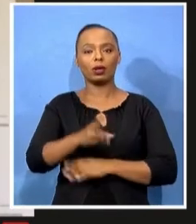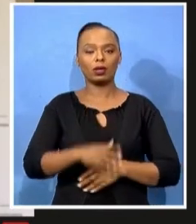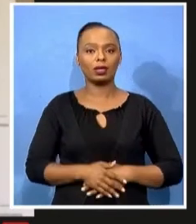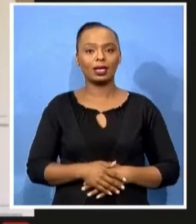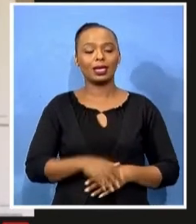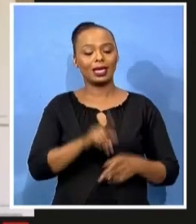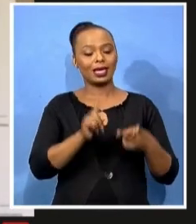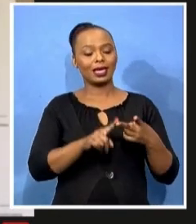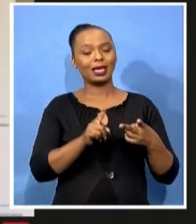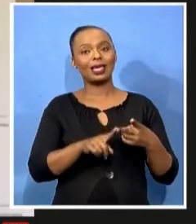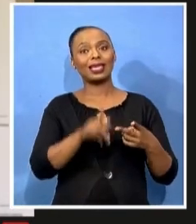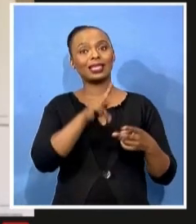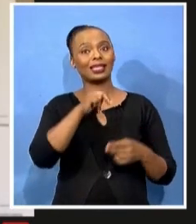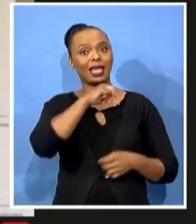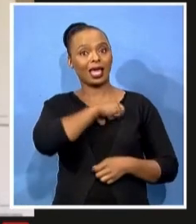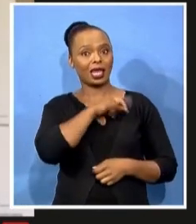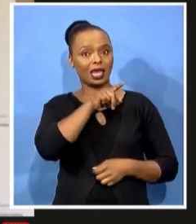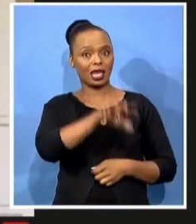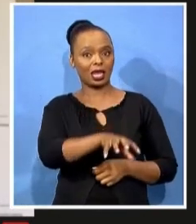almost twice the